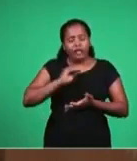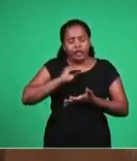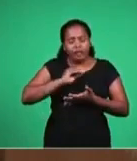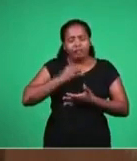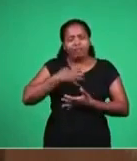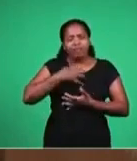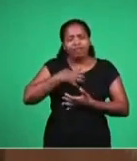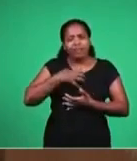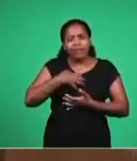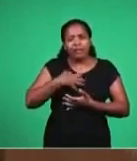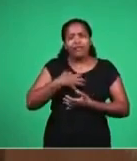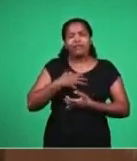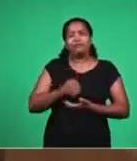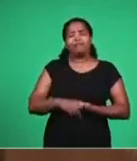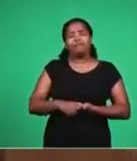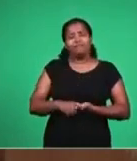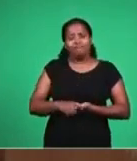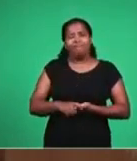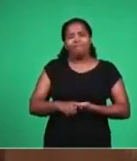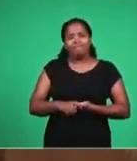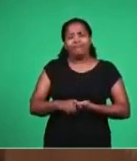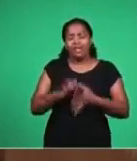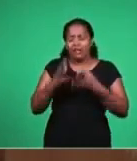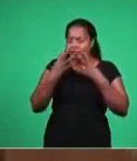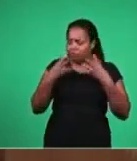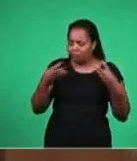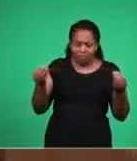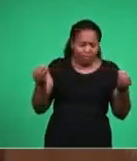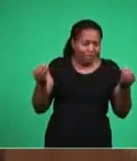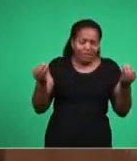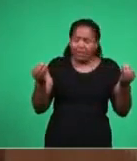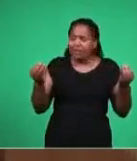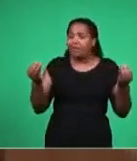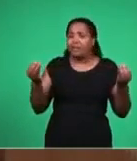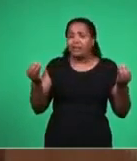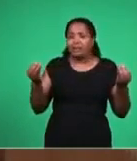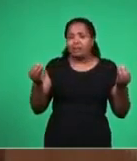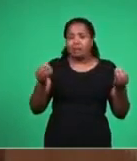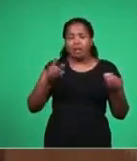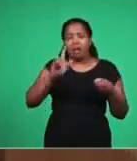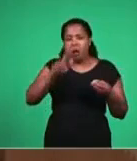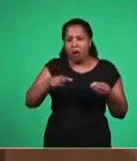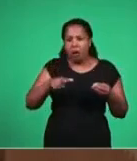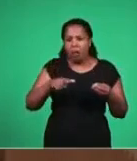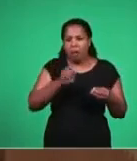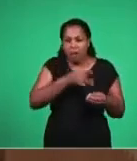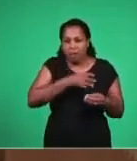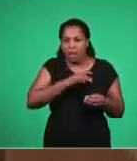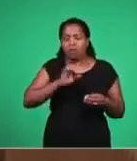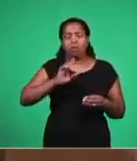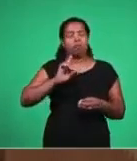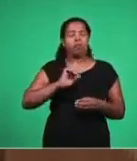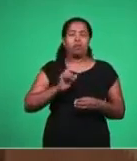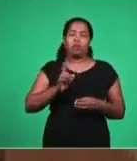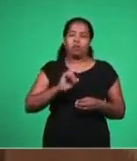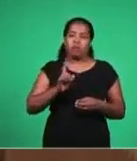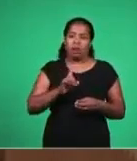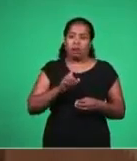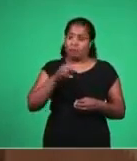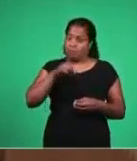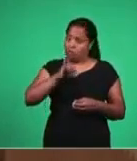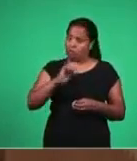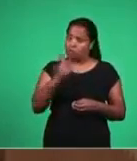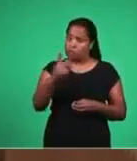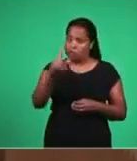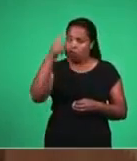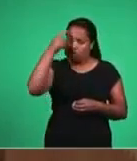Let's see, brother. These are not appeals that we are making here to let people be scared. And